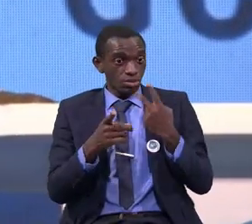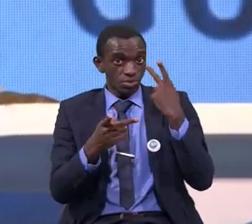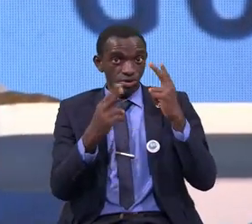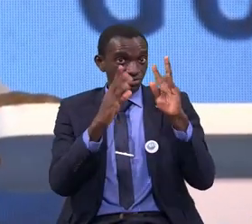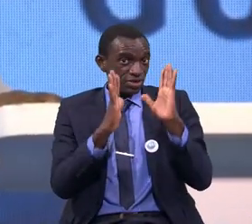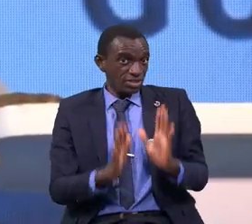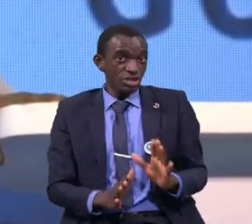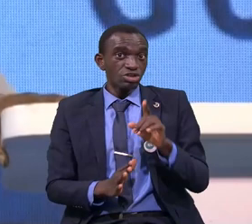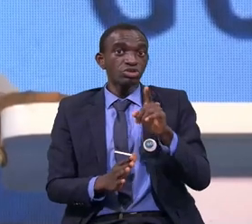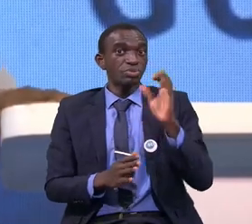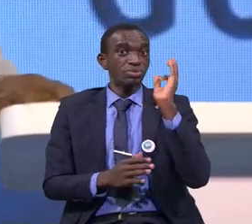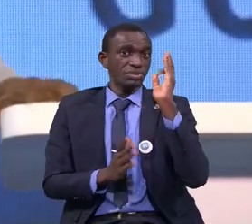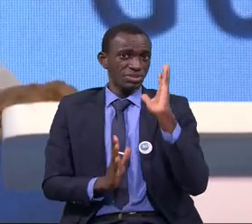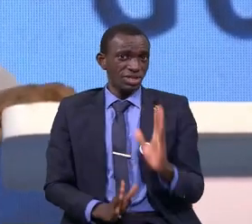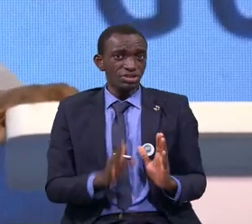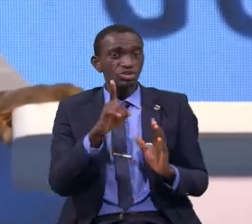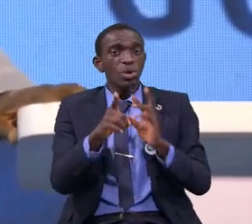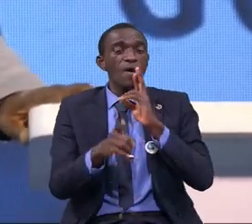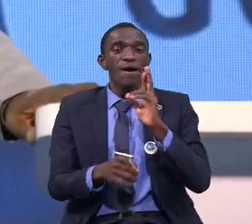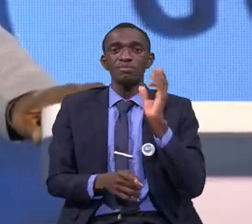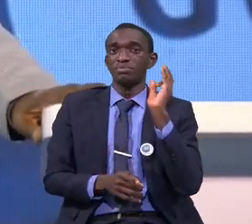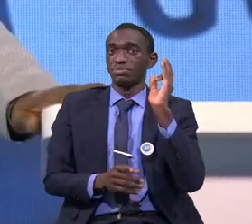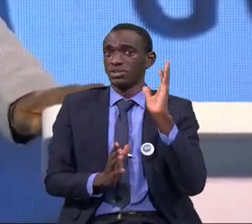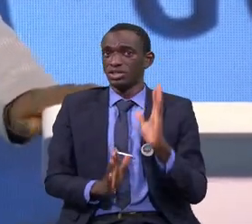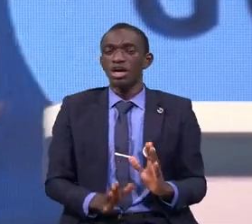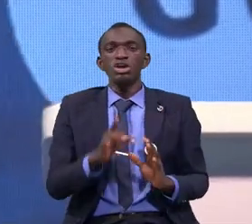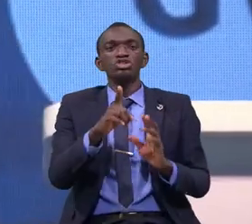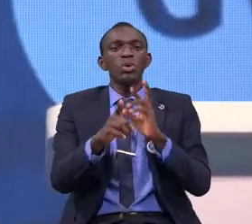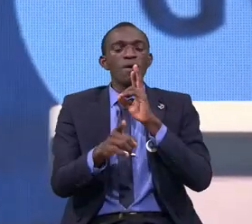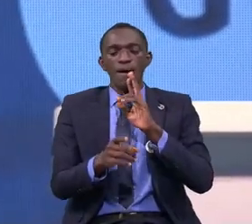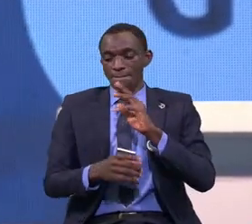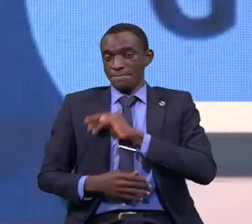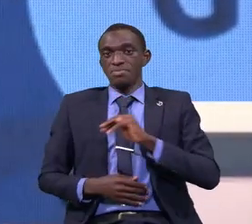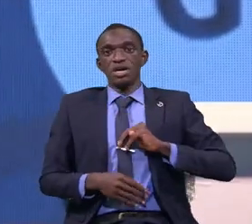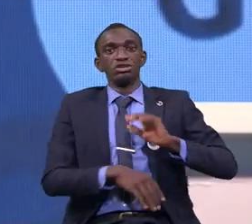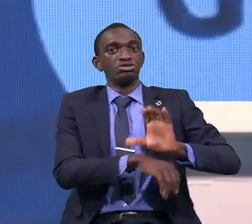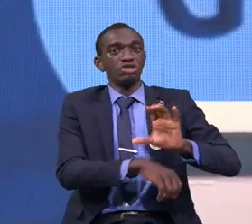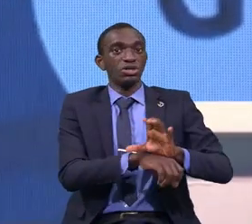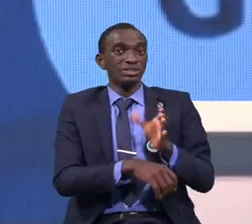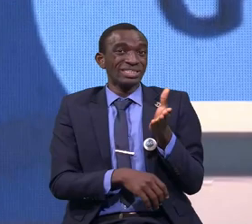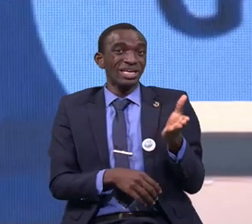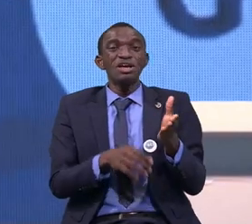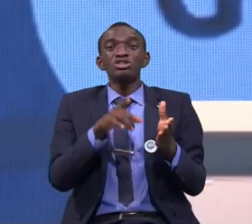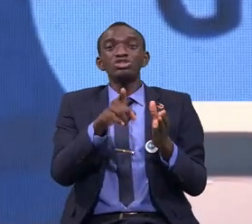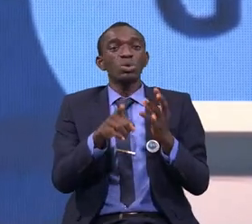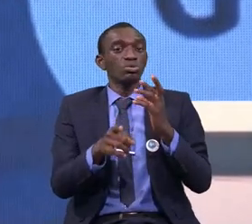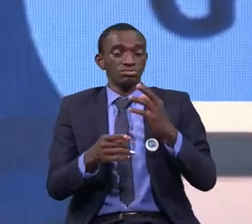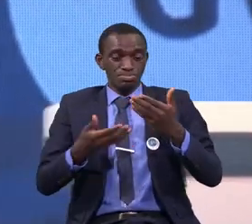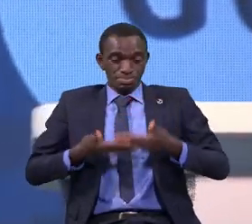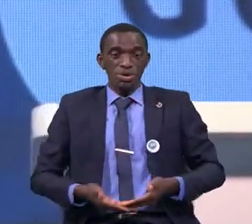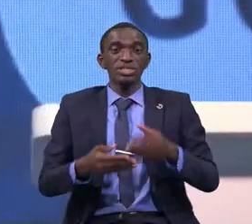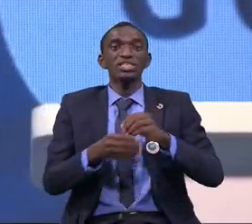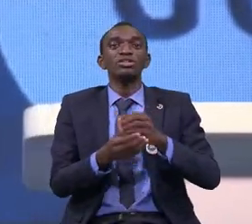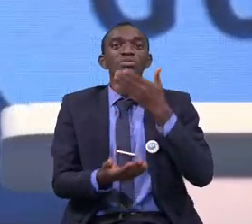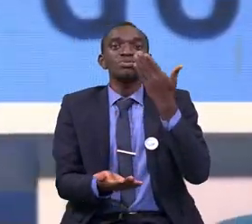preacher, you're a minister, you're a member of a church, you were born in a good church, and